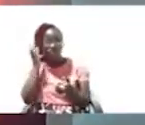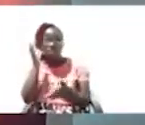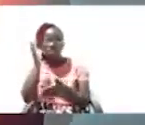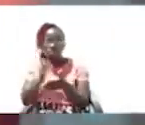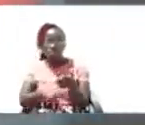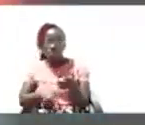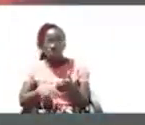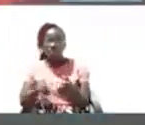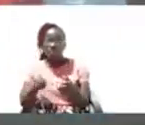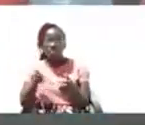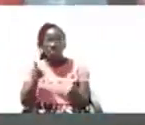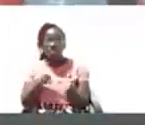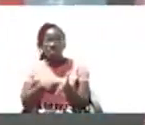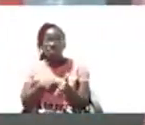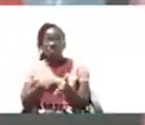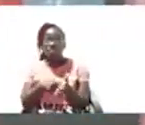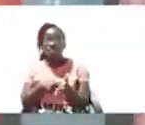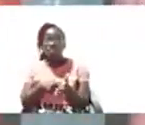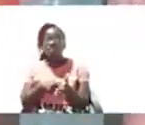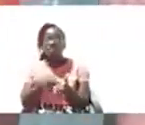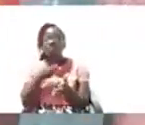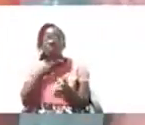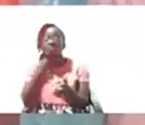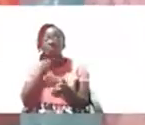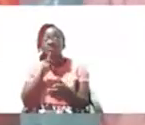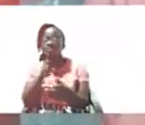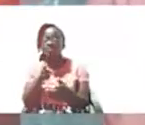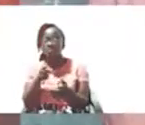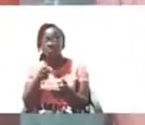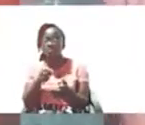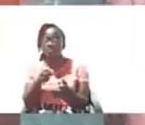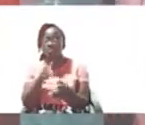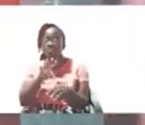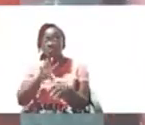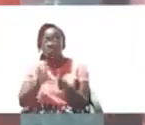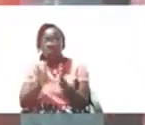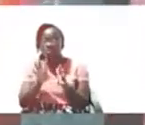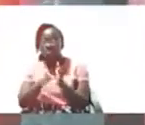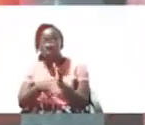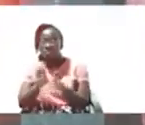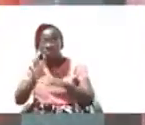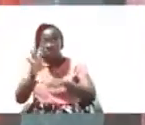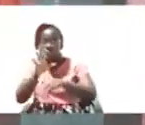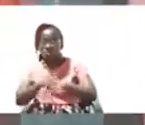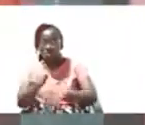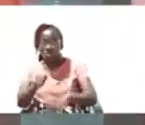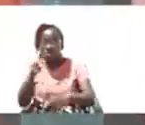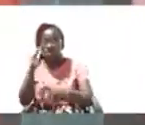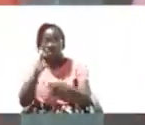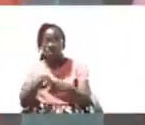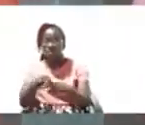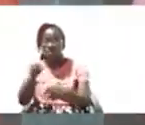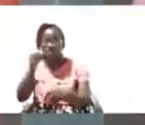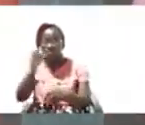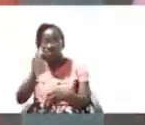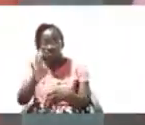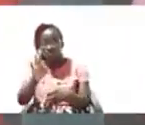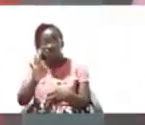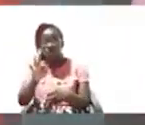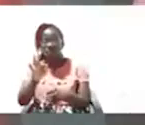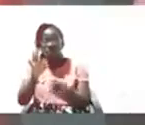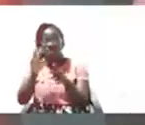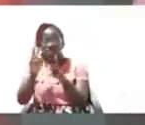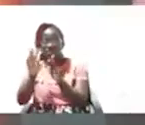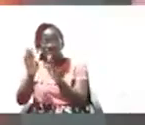say. And then he mentioned his name, the name of the day he was